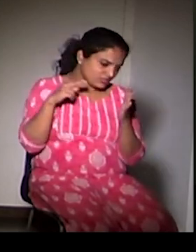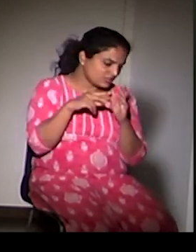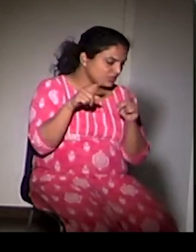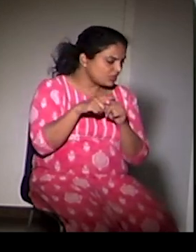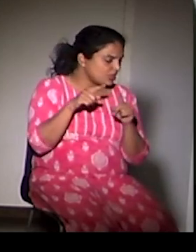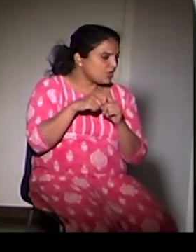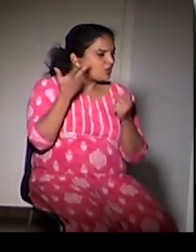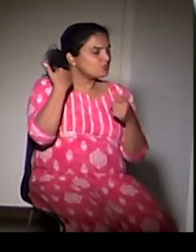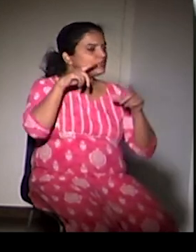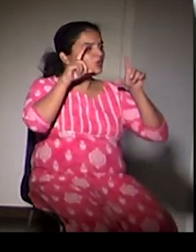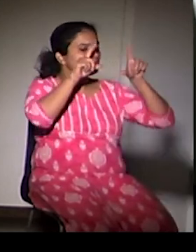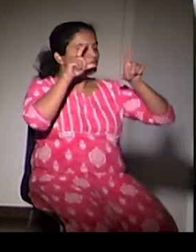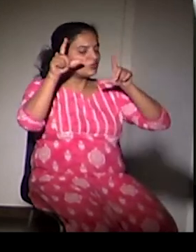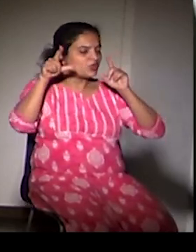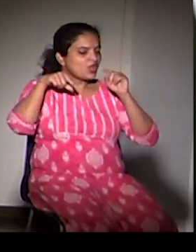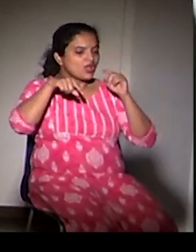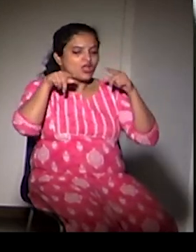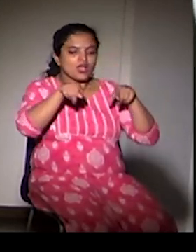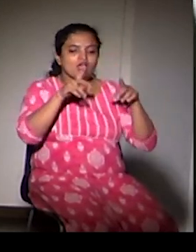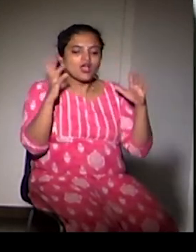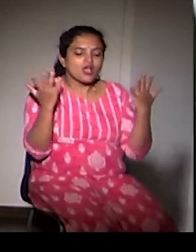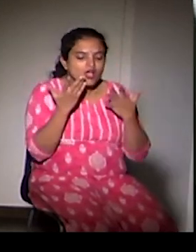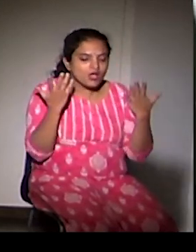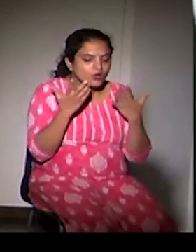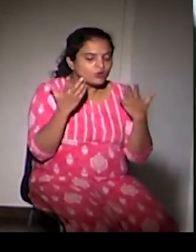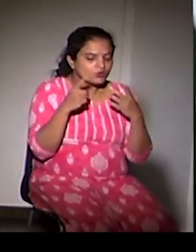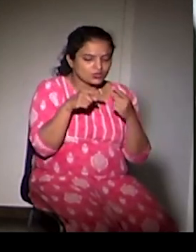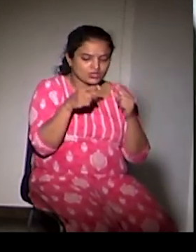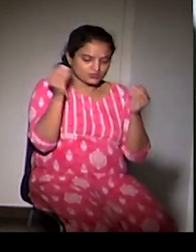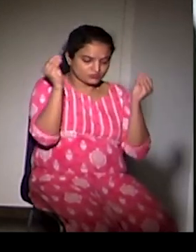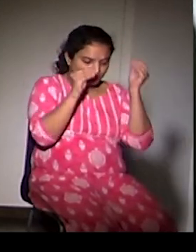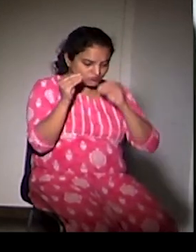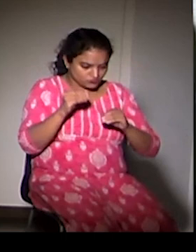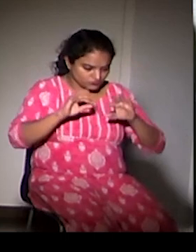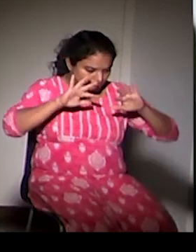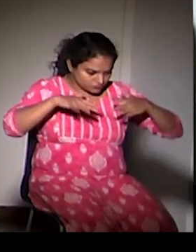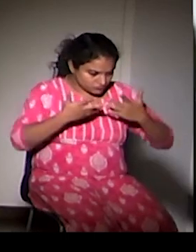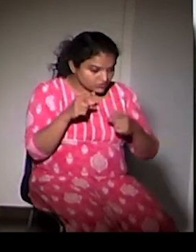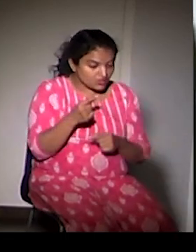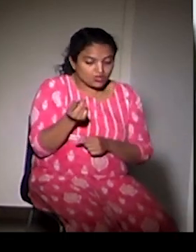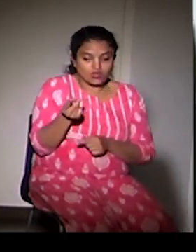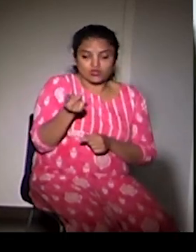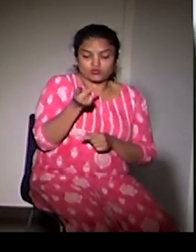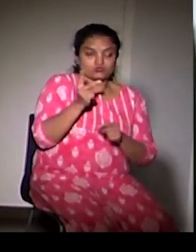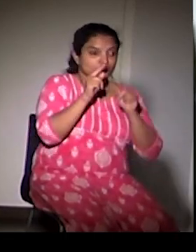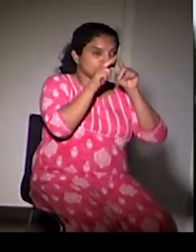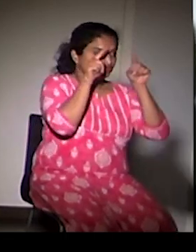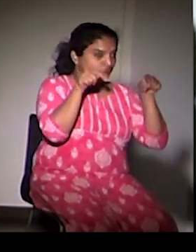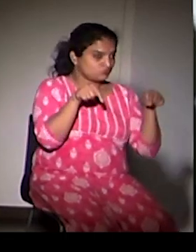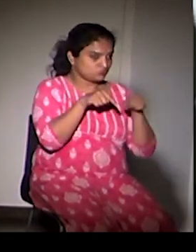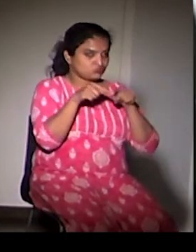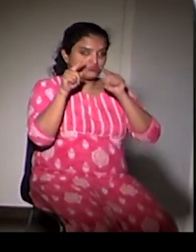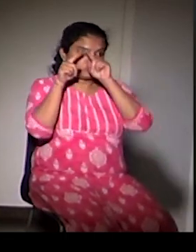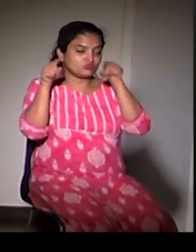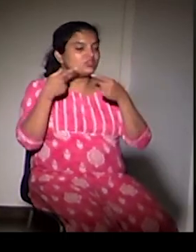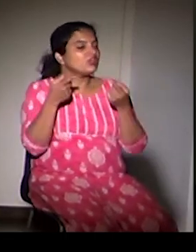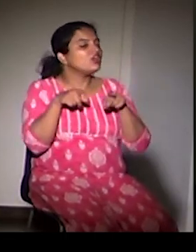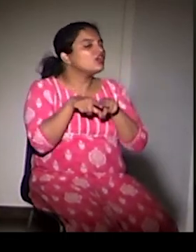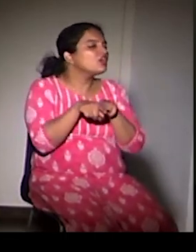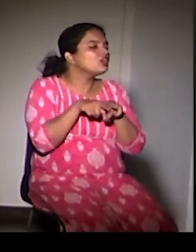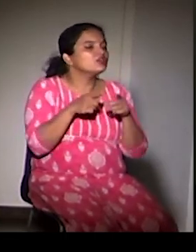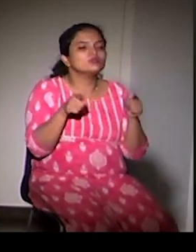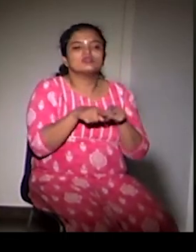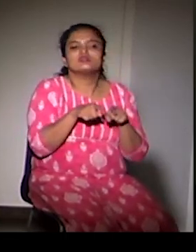Museum are really just the tip of the iceberg. And these two tiles are typical examples. And in